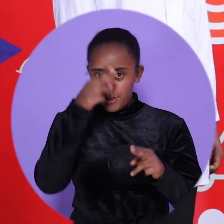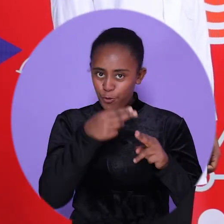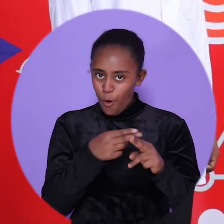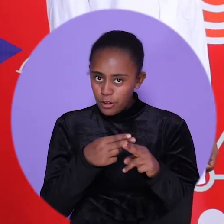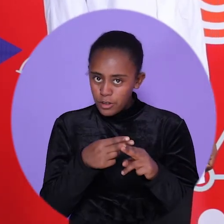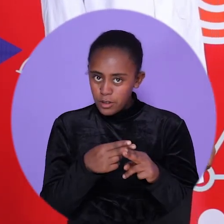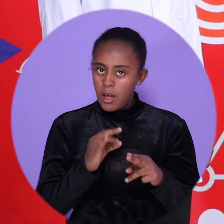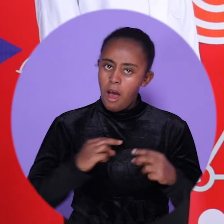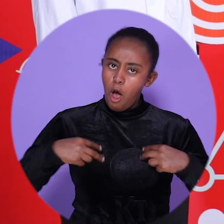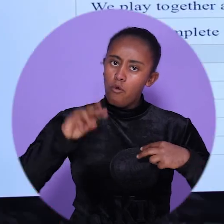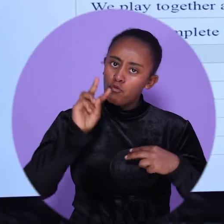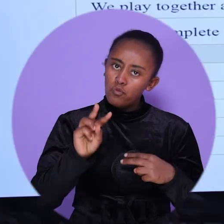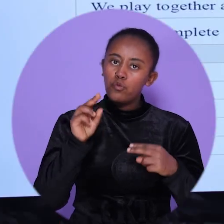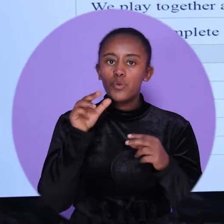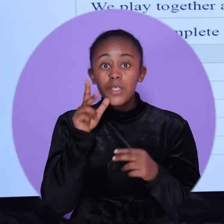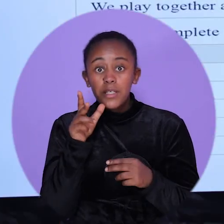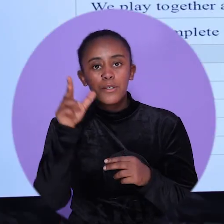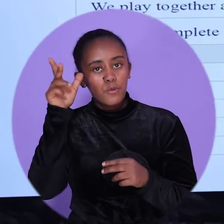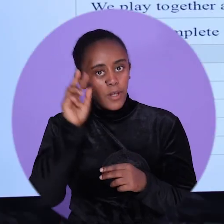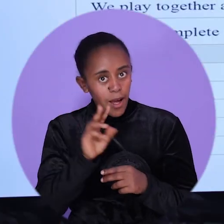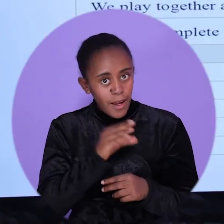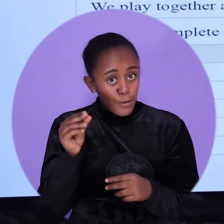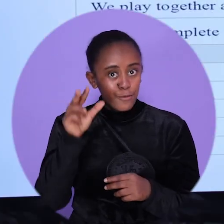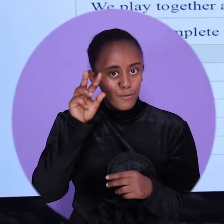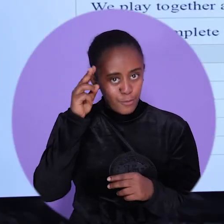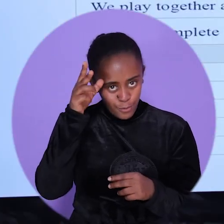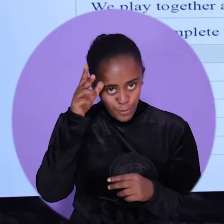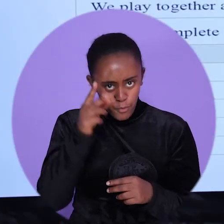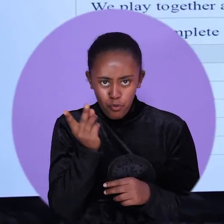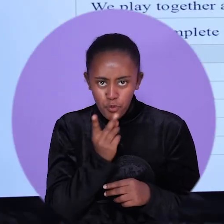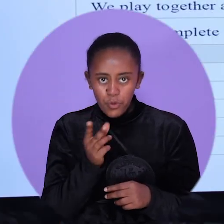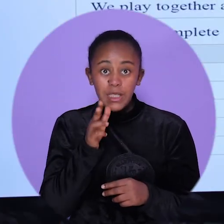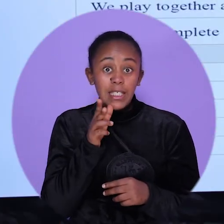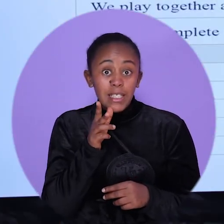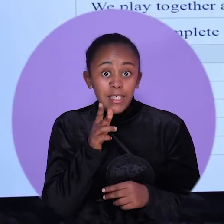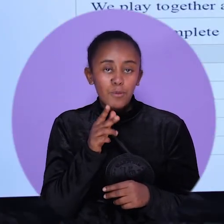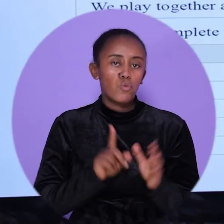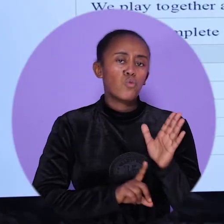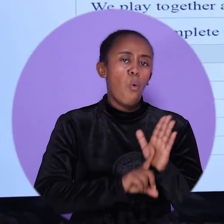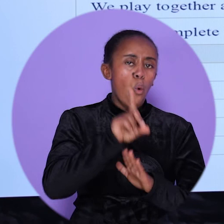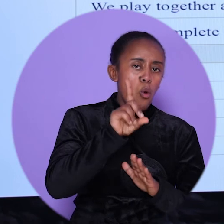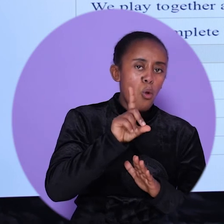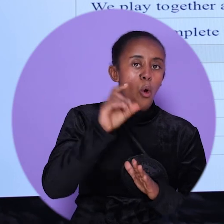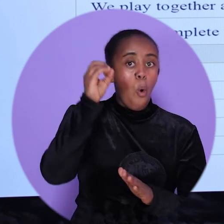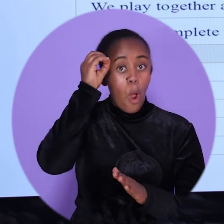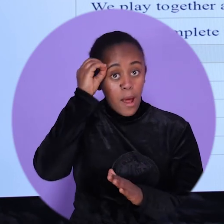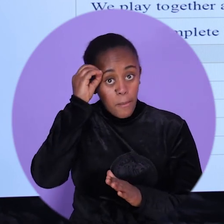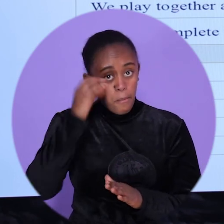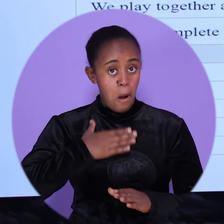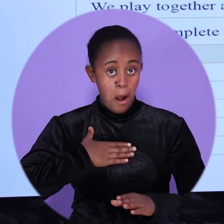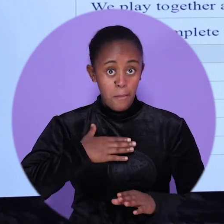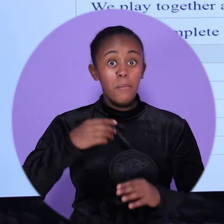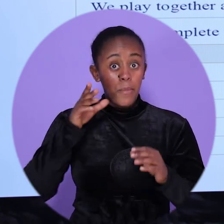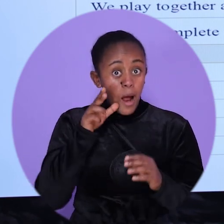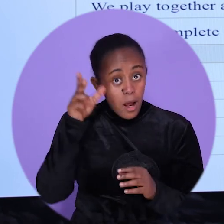short. I have two sisters and two brothers. Both of my sisters are tall. Oleman, my brother,